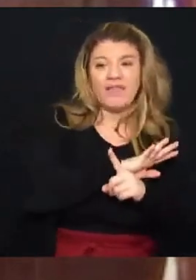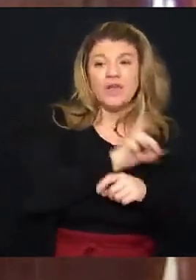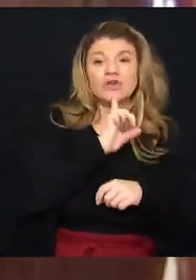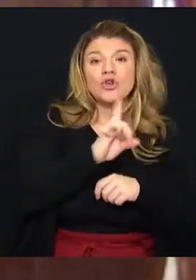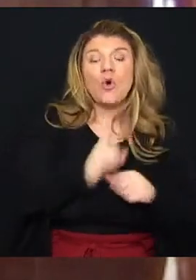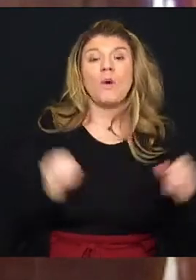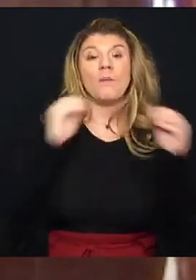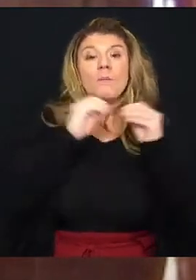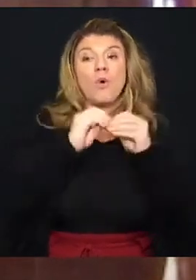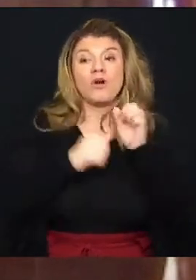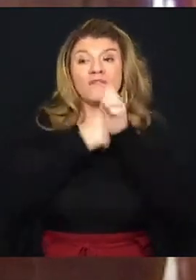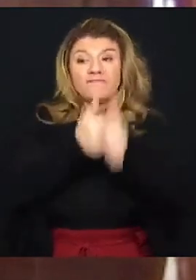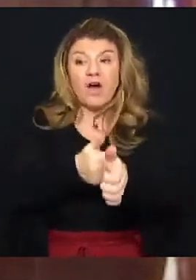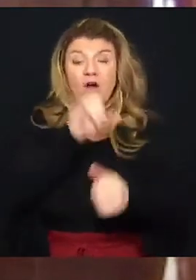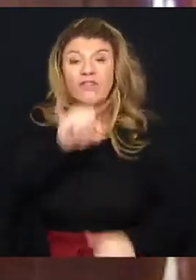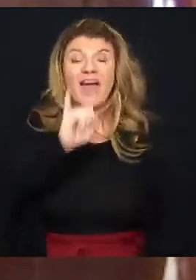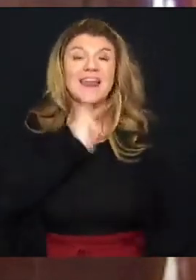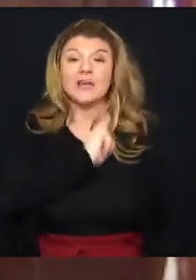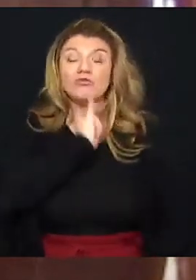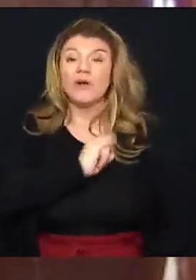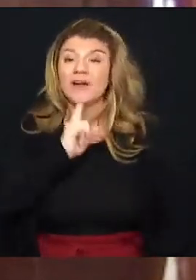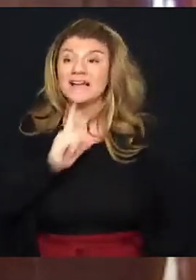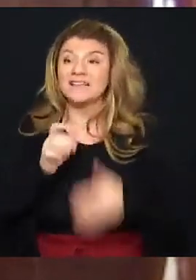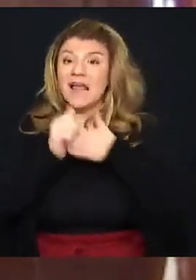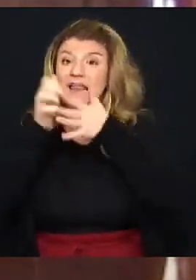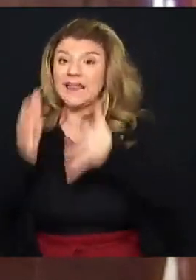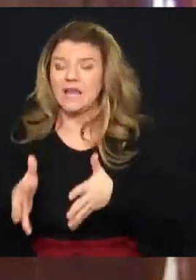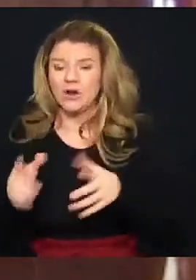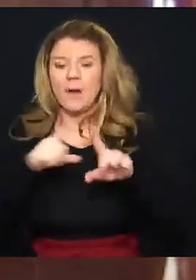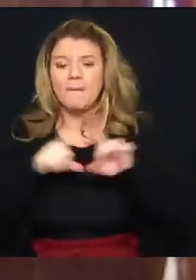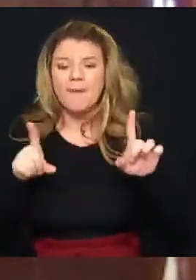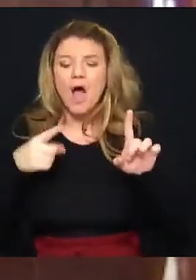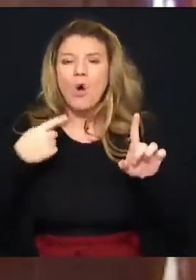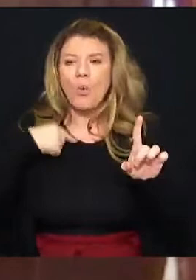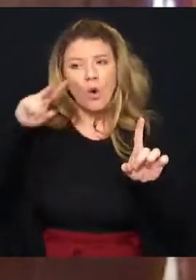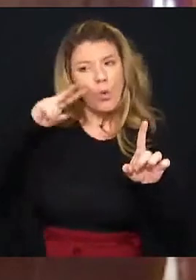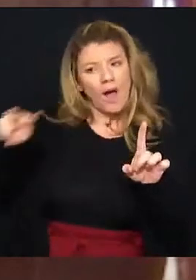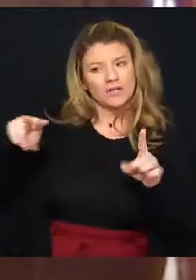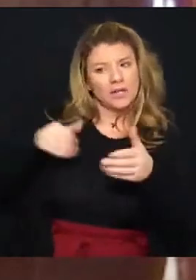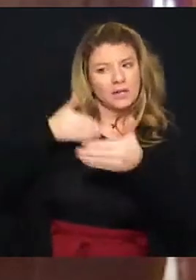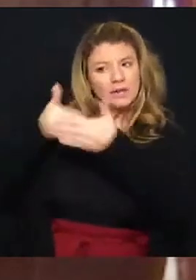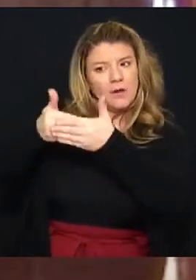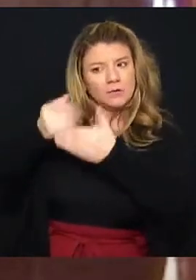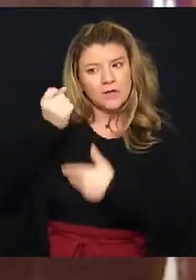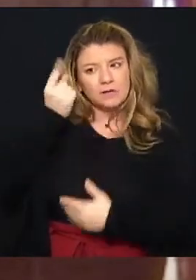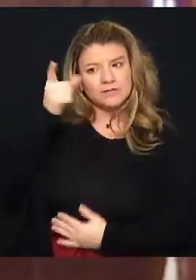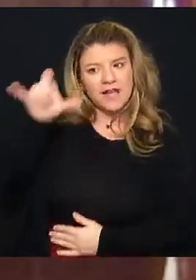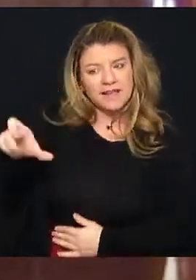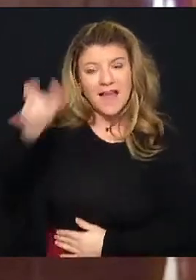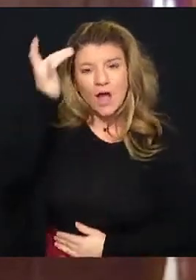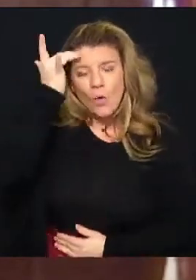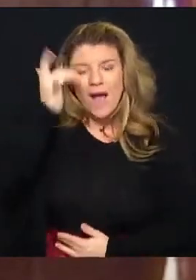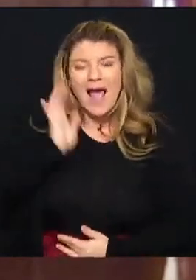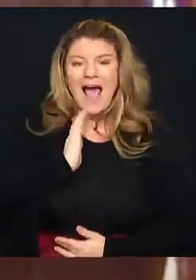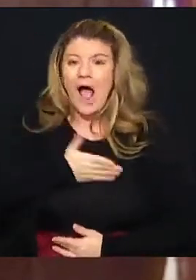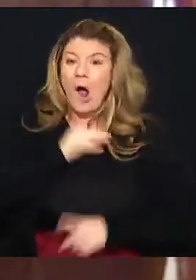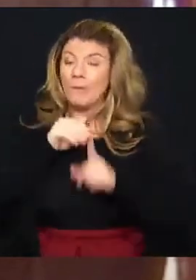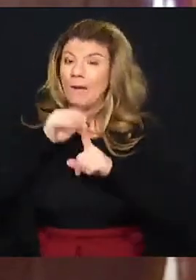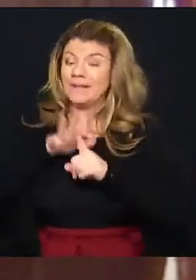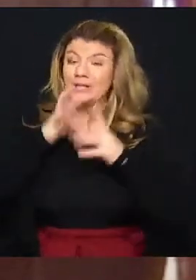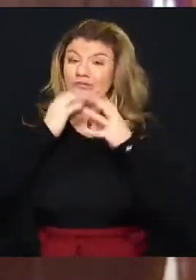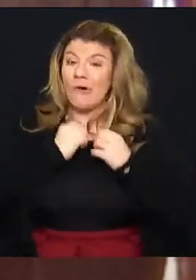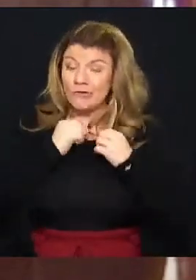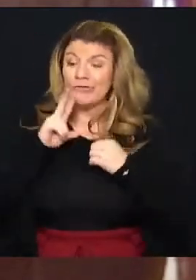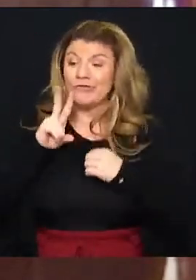to follow. Israel's a leader, but it's something that we're keeping a very close eye on because of the vulnerability of our population